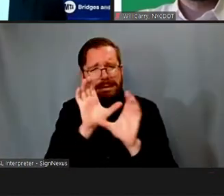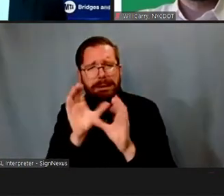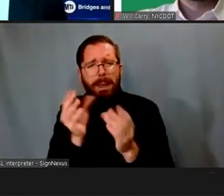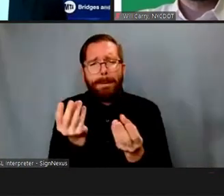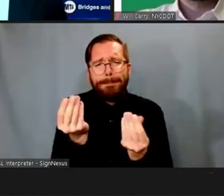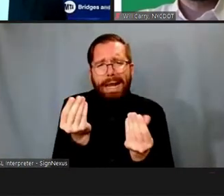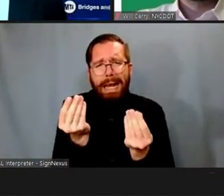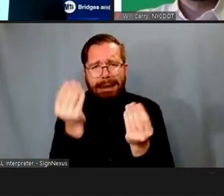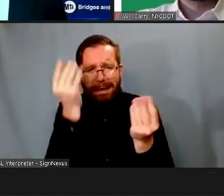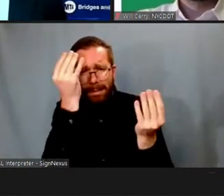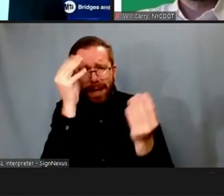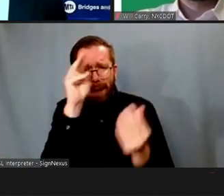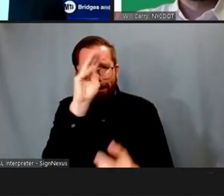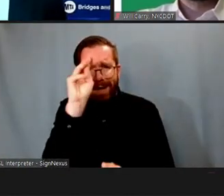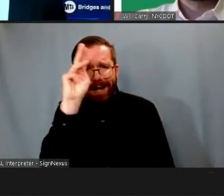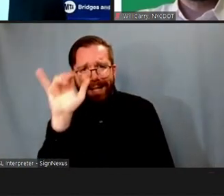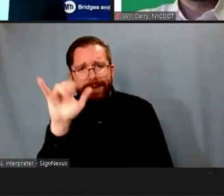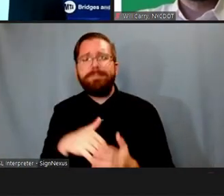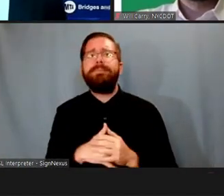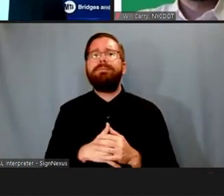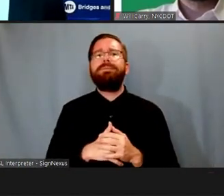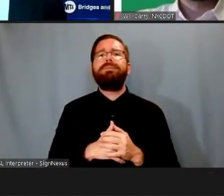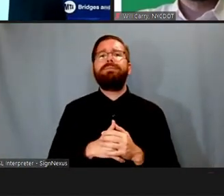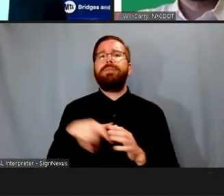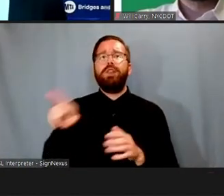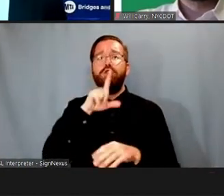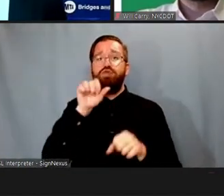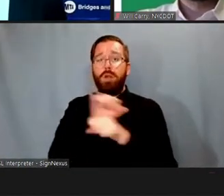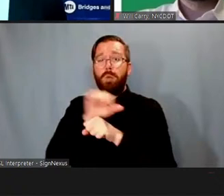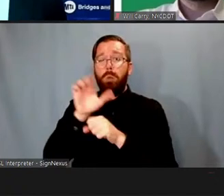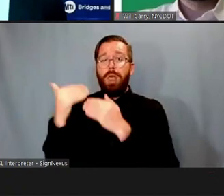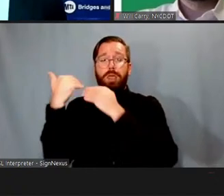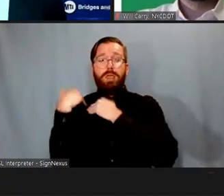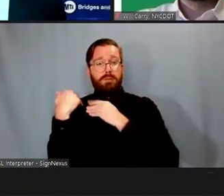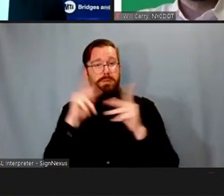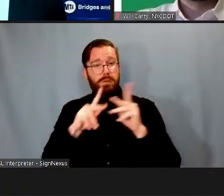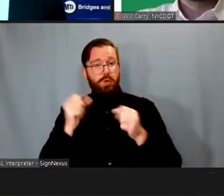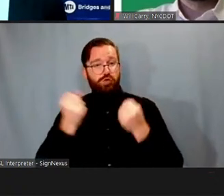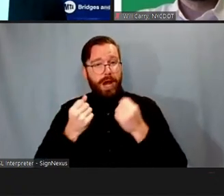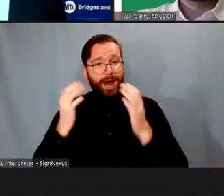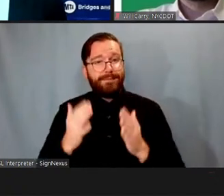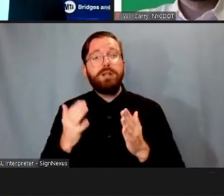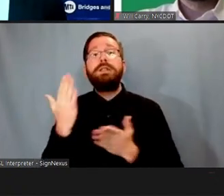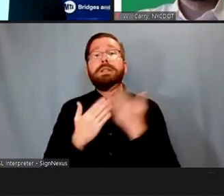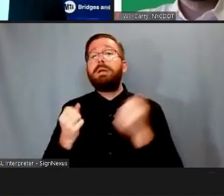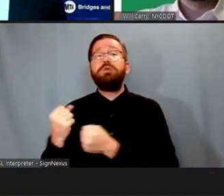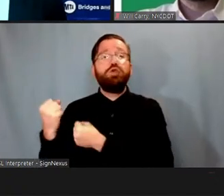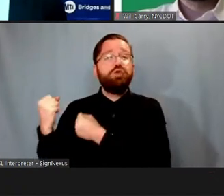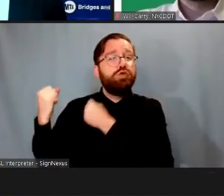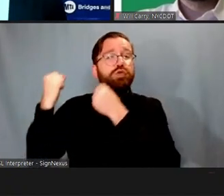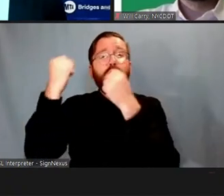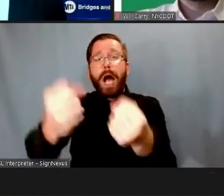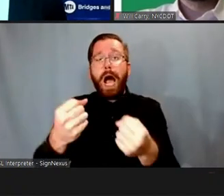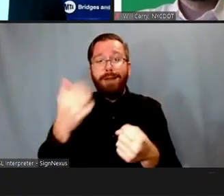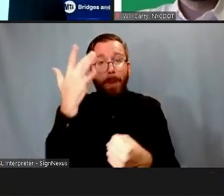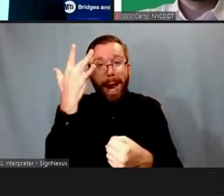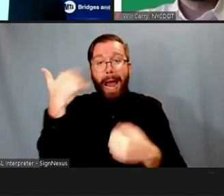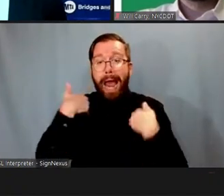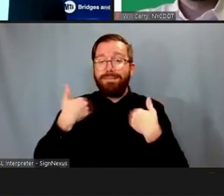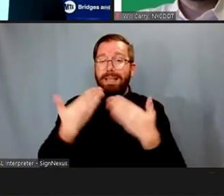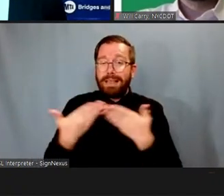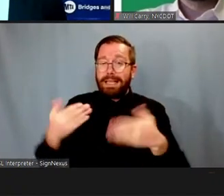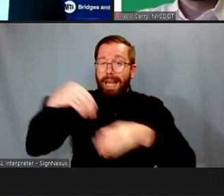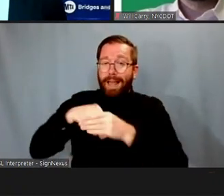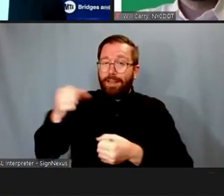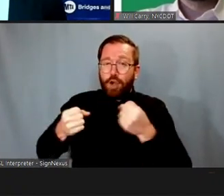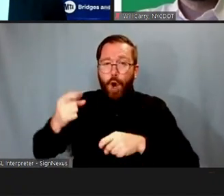backs of commuters in cars some drivers carry heavy and bulky items into the city that they could not possibly carry on the subway or